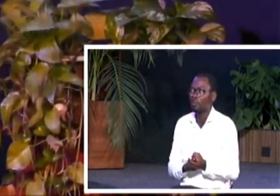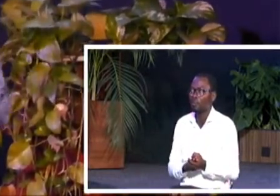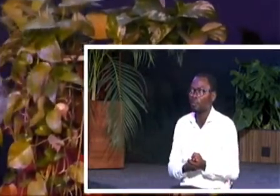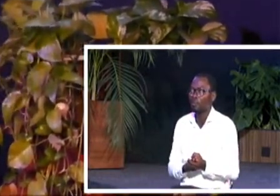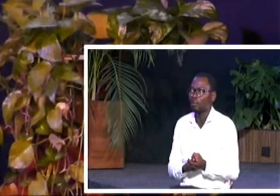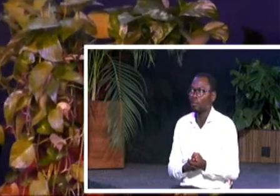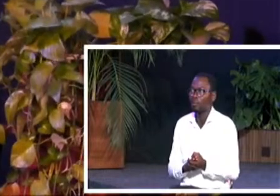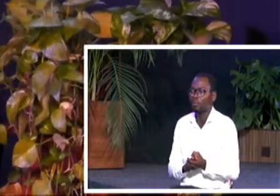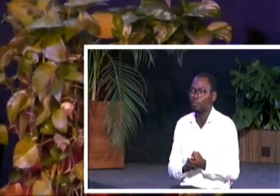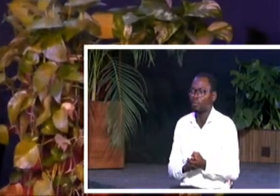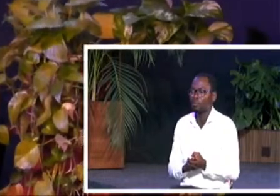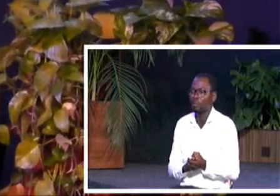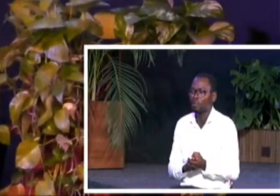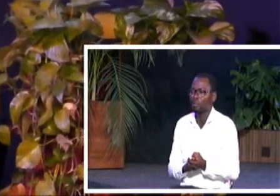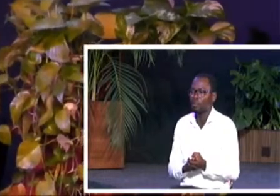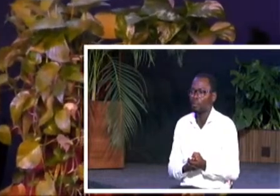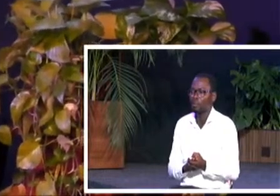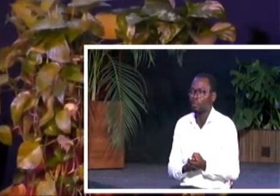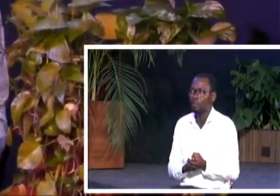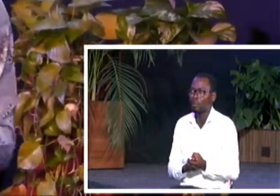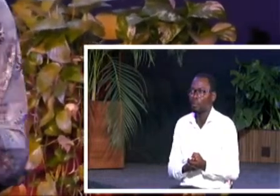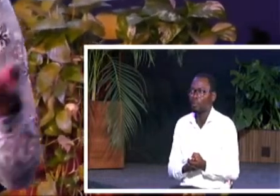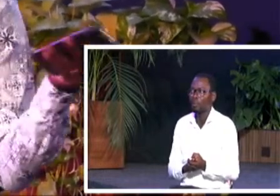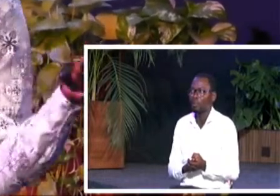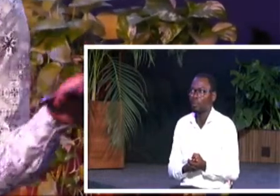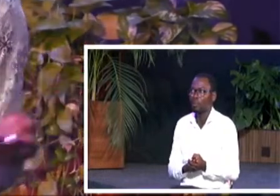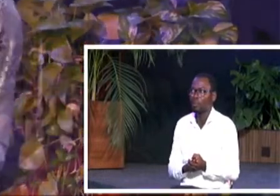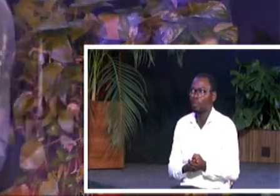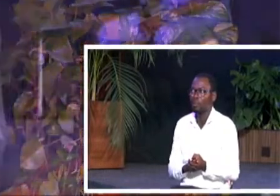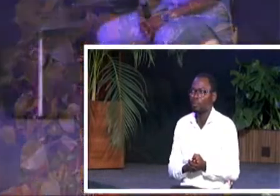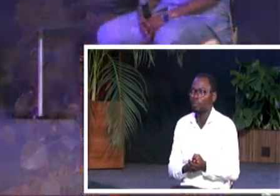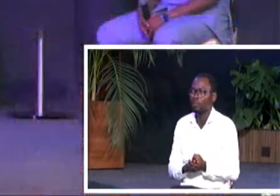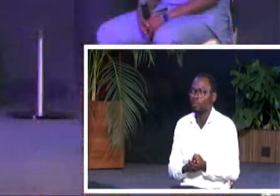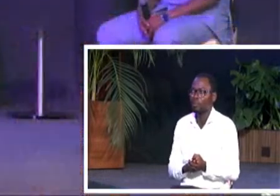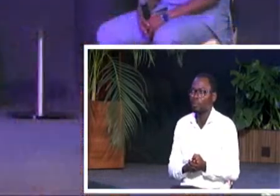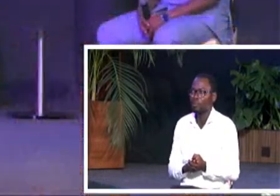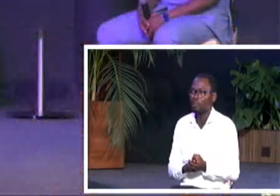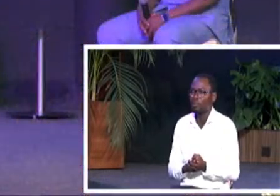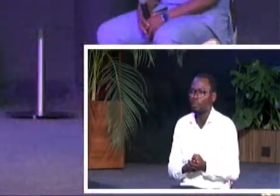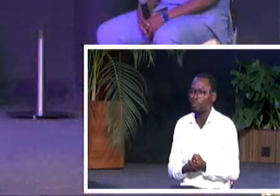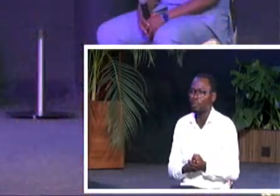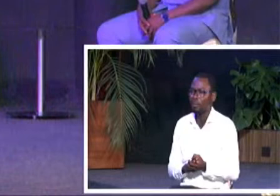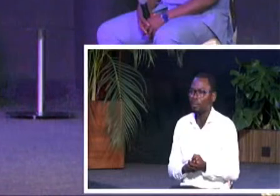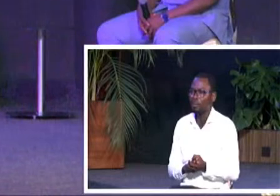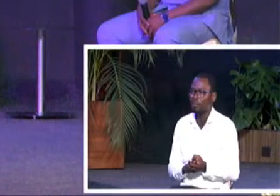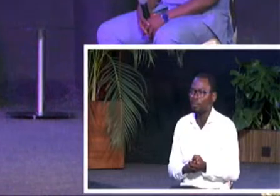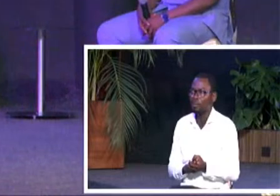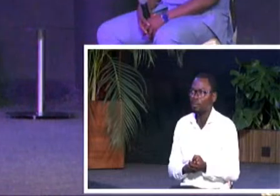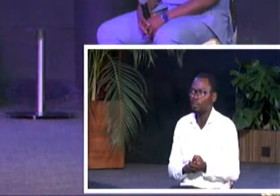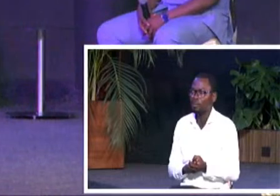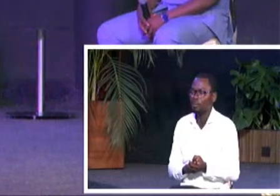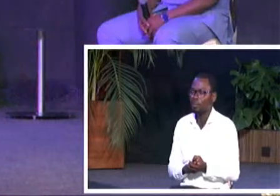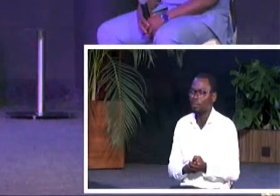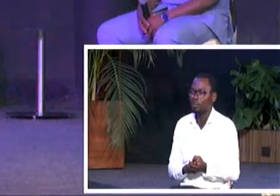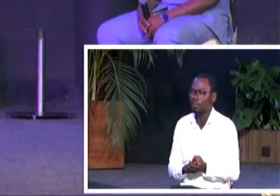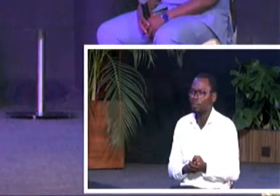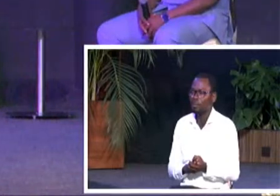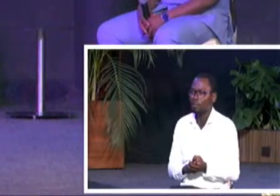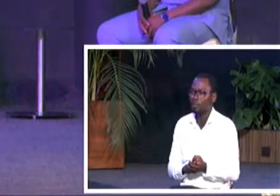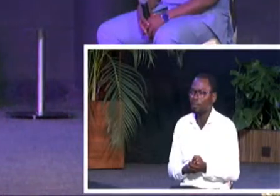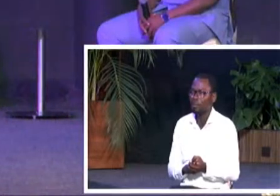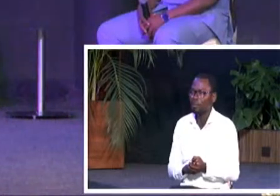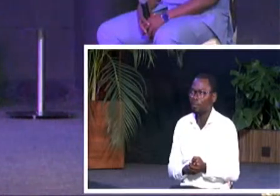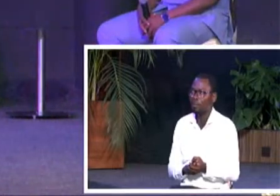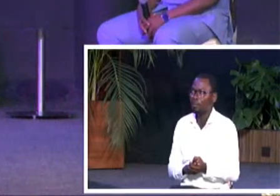the ark. Once you're in the ark, you can navigate your way around. Once you're outside, you don't know what's happening. So please, if you are not yet onboarded or signed up